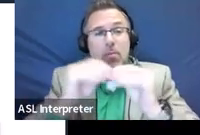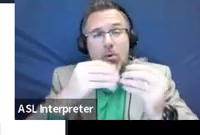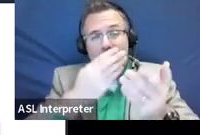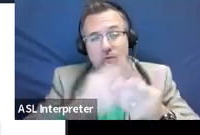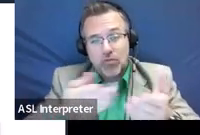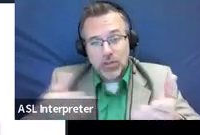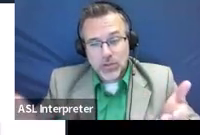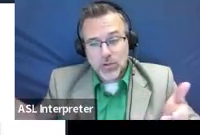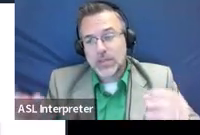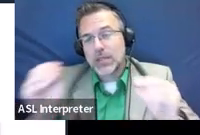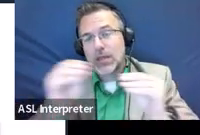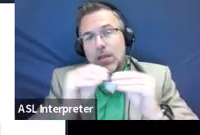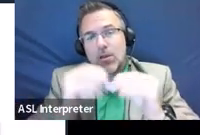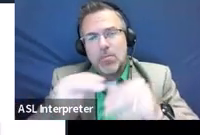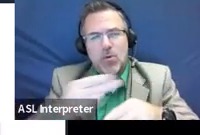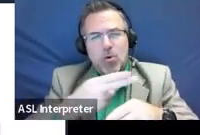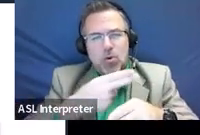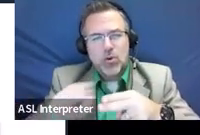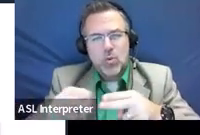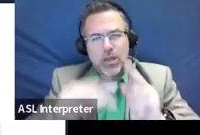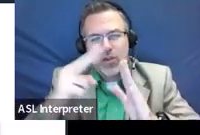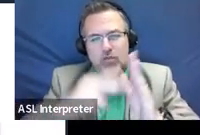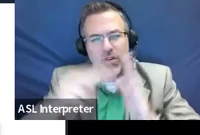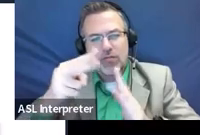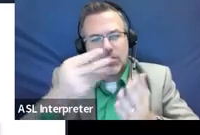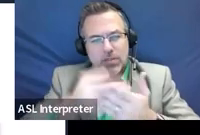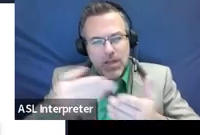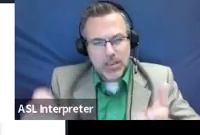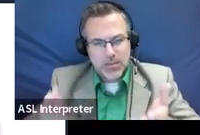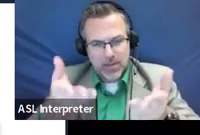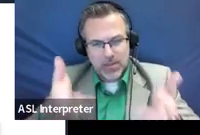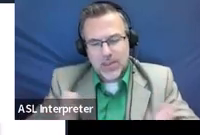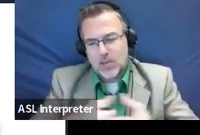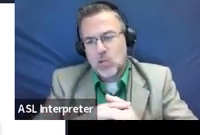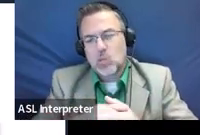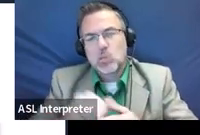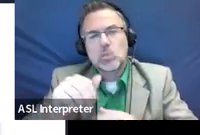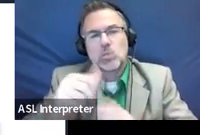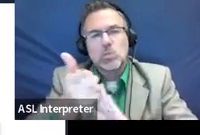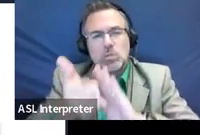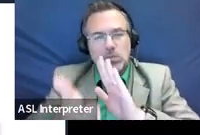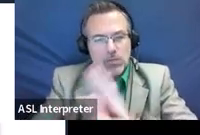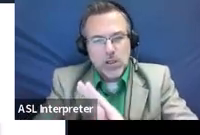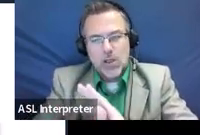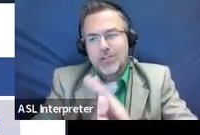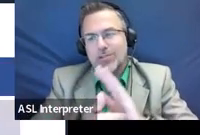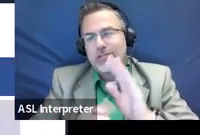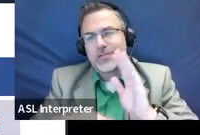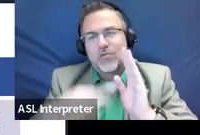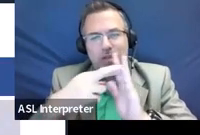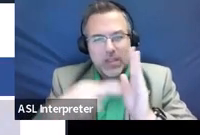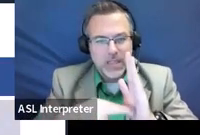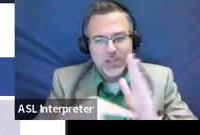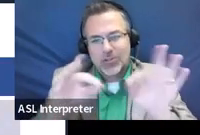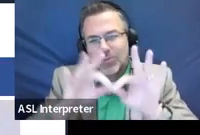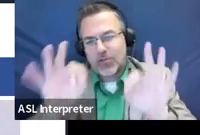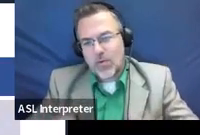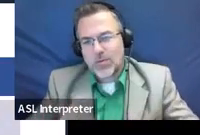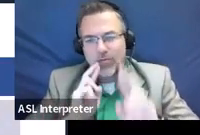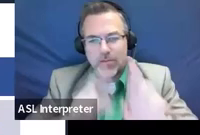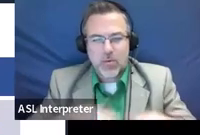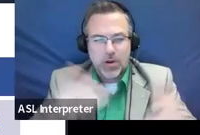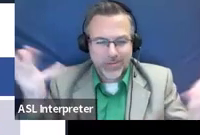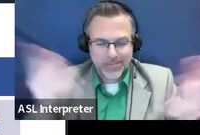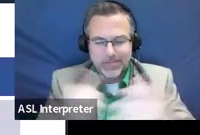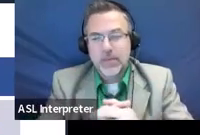quick reference documents, eligibility forms. You can check those out there. And then laws and regulations and forms and reporting. This